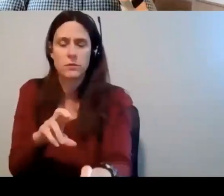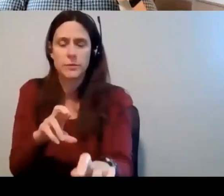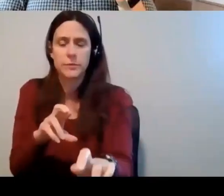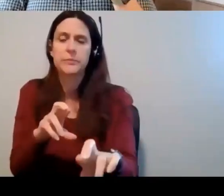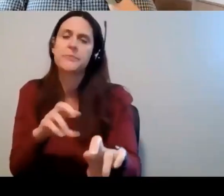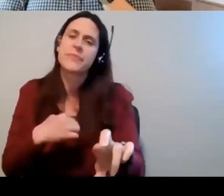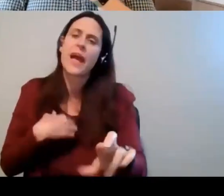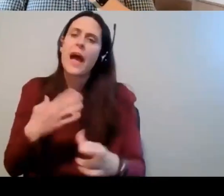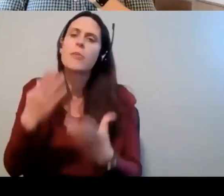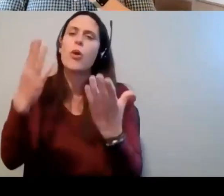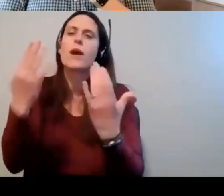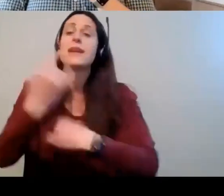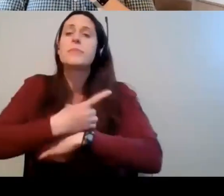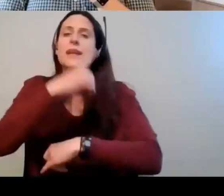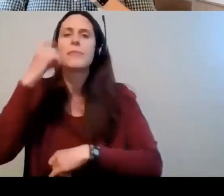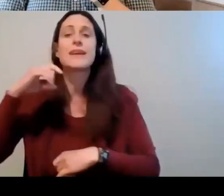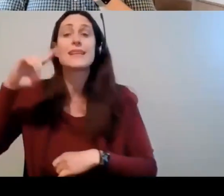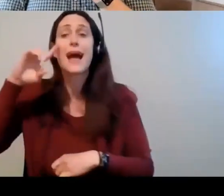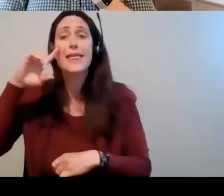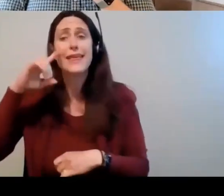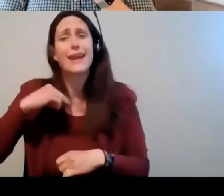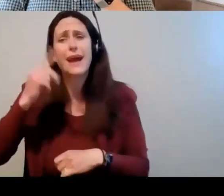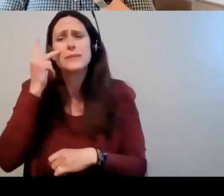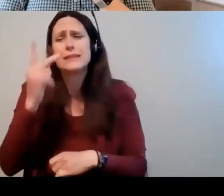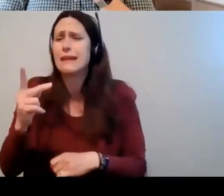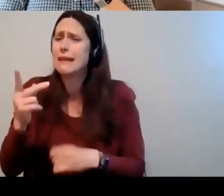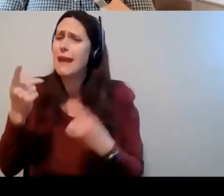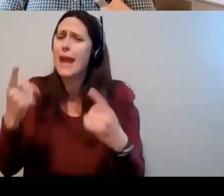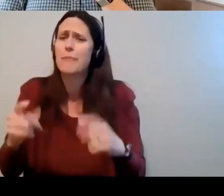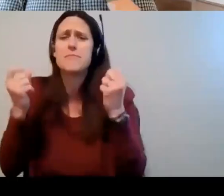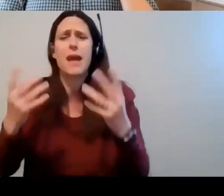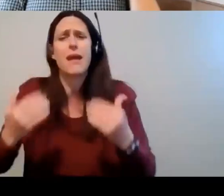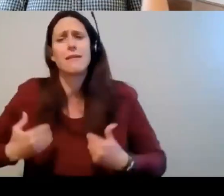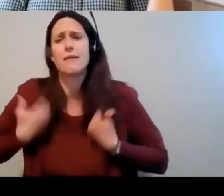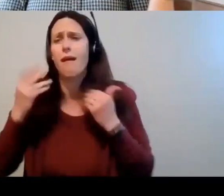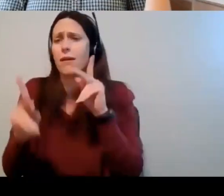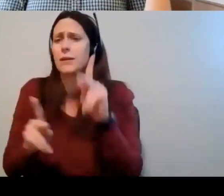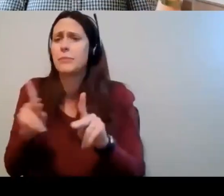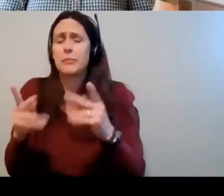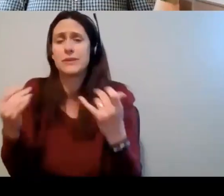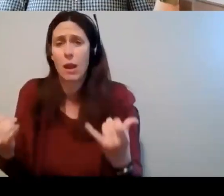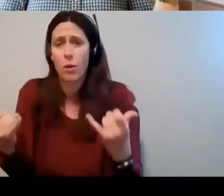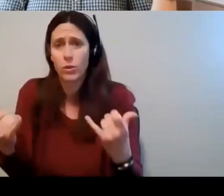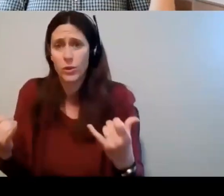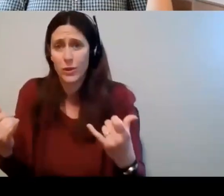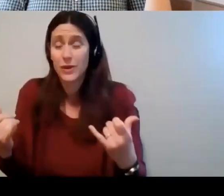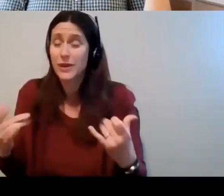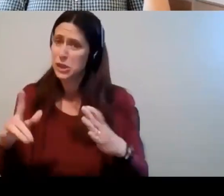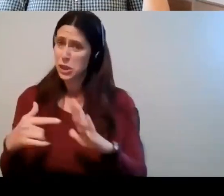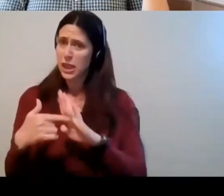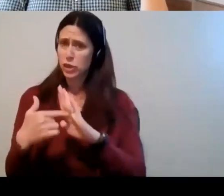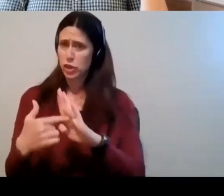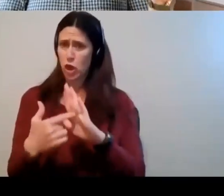that up today because I think that's something I'm seeing in many of the young people I support. They are showing this symptom